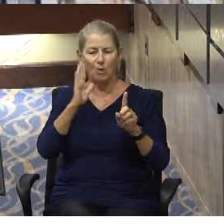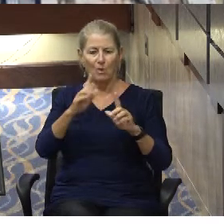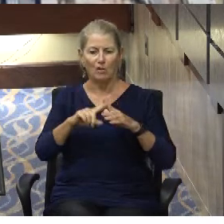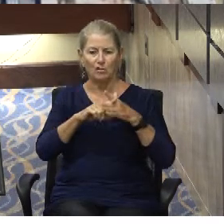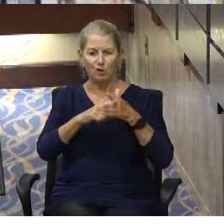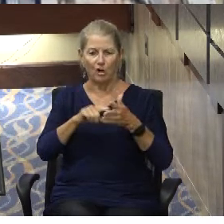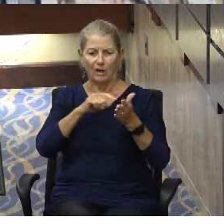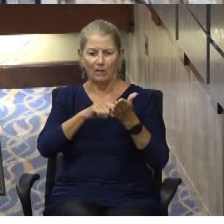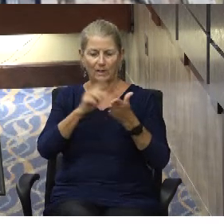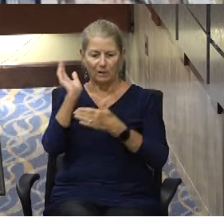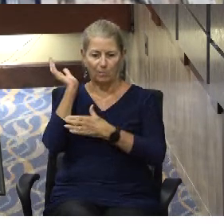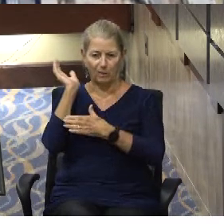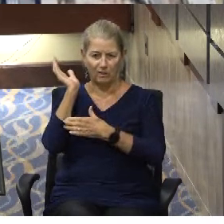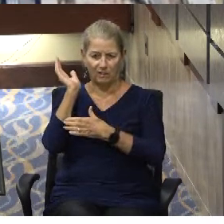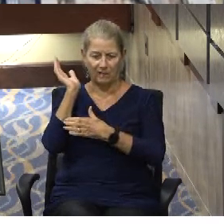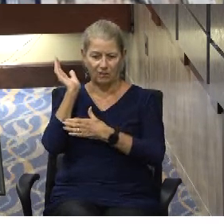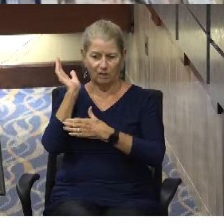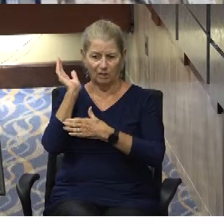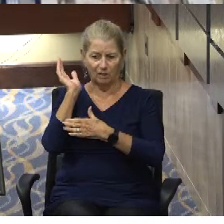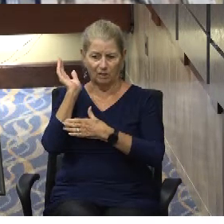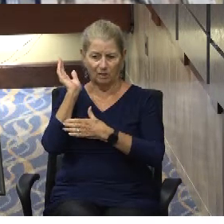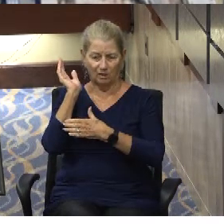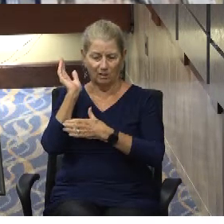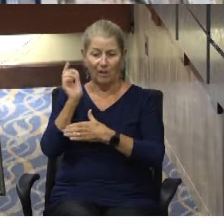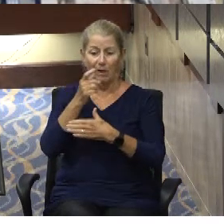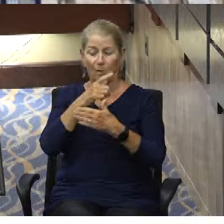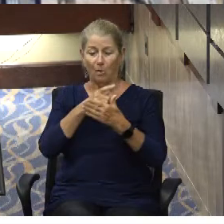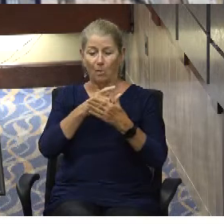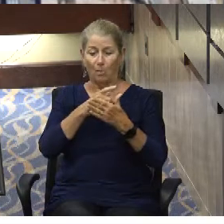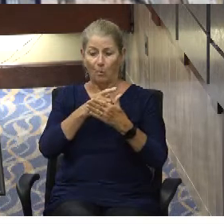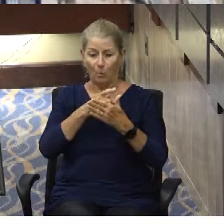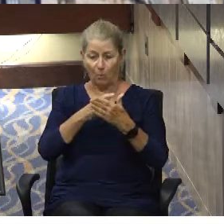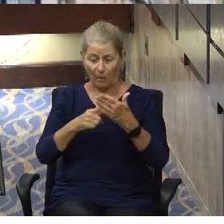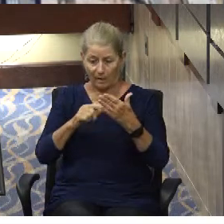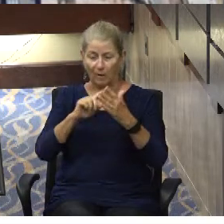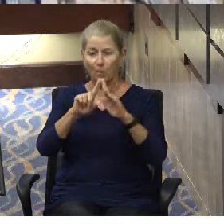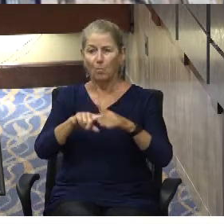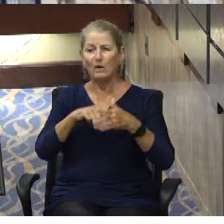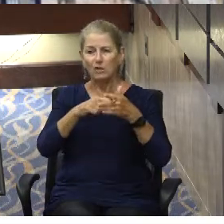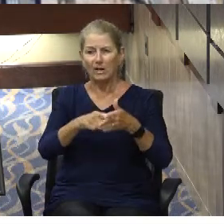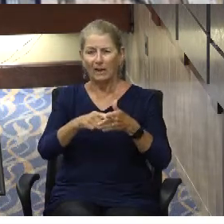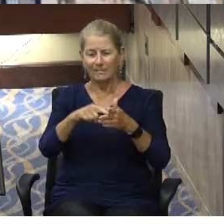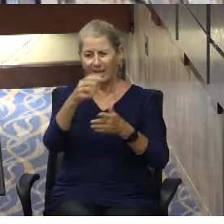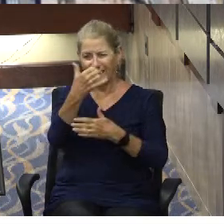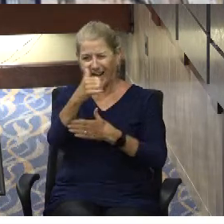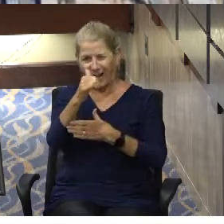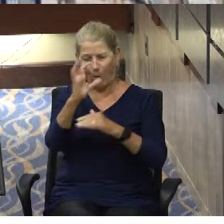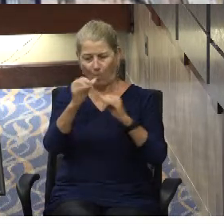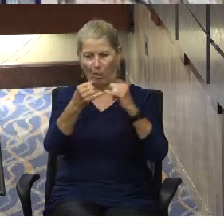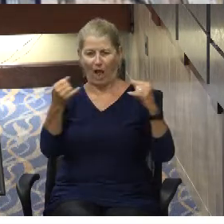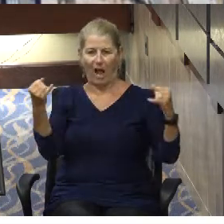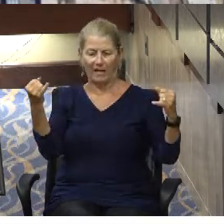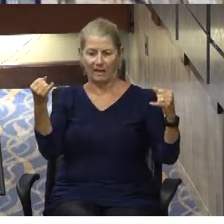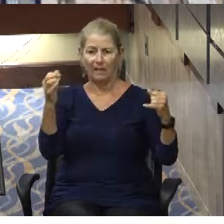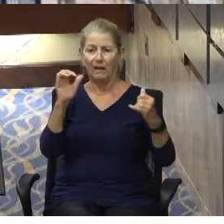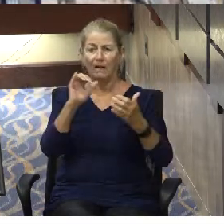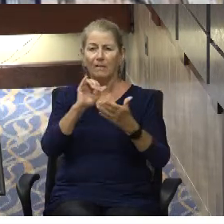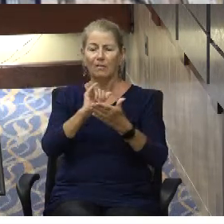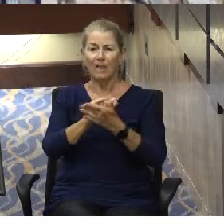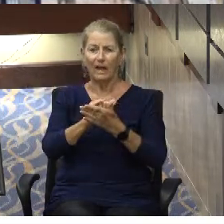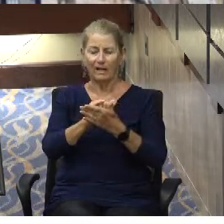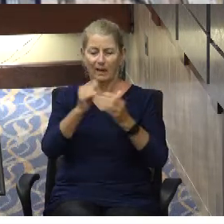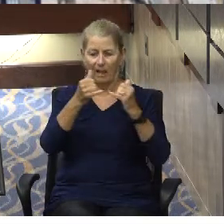this presentation than what mine originally was. This was a yellow line. And this line is the